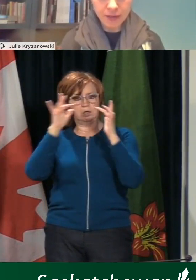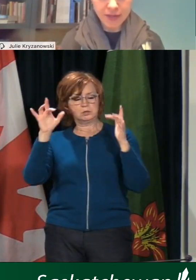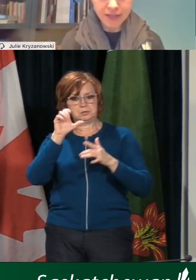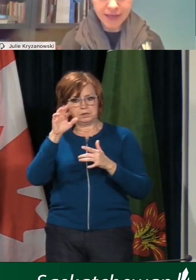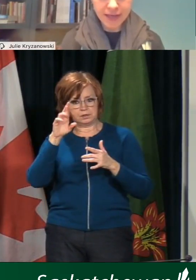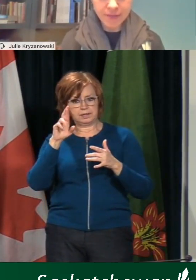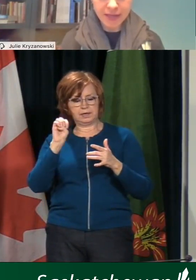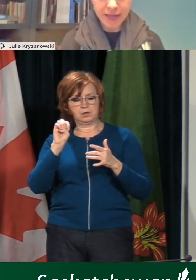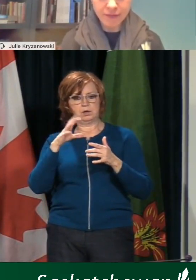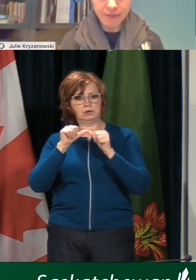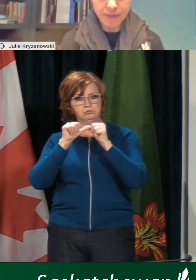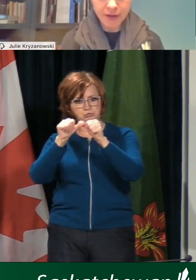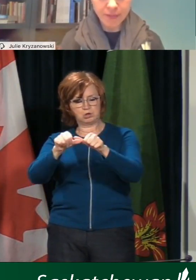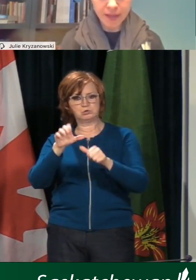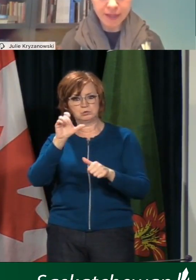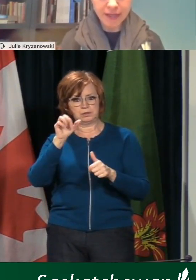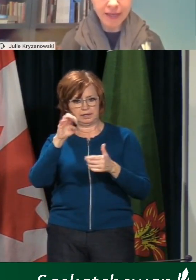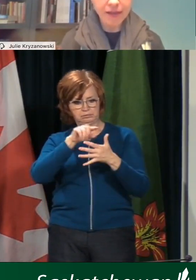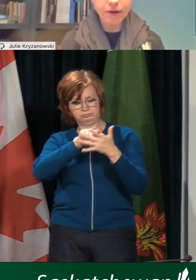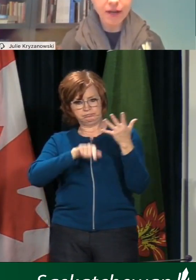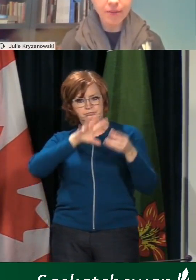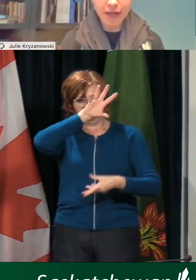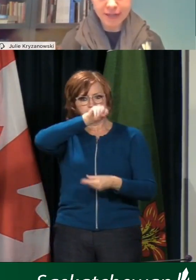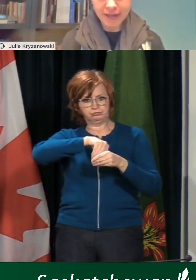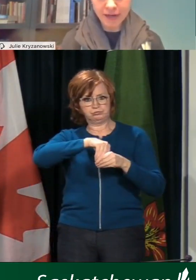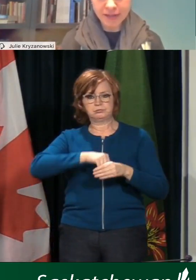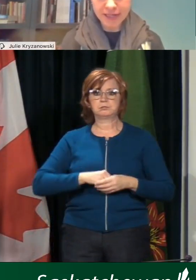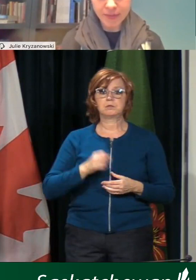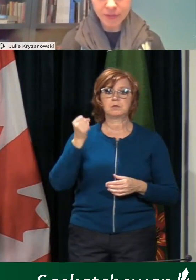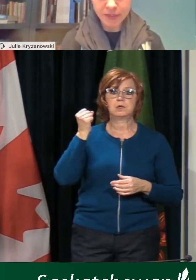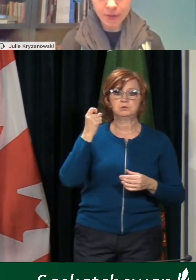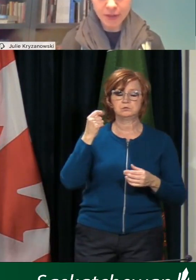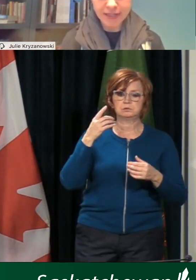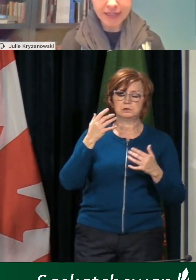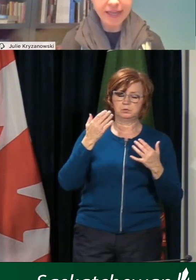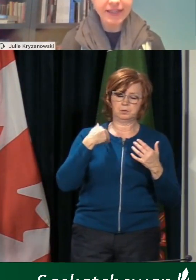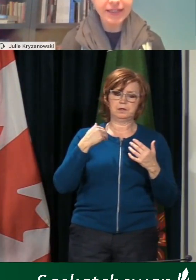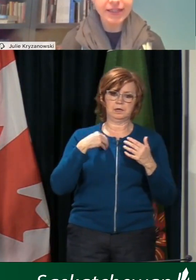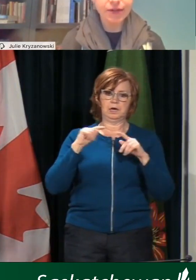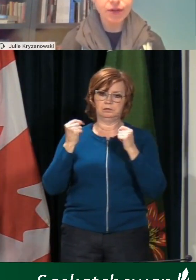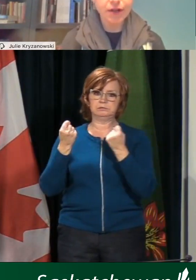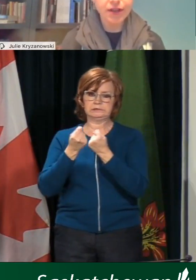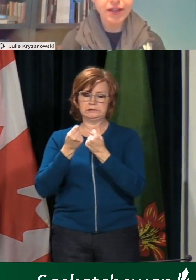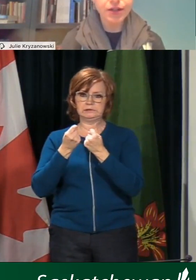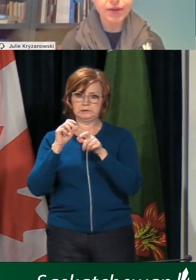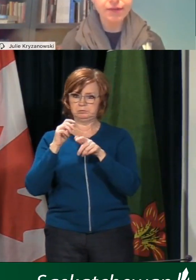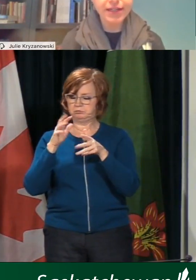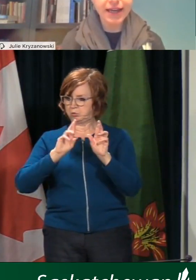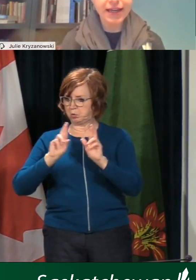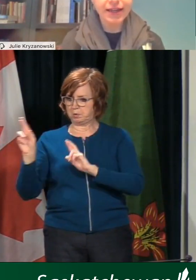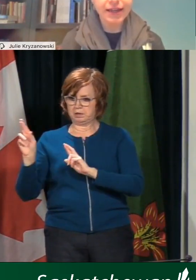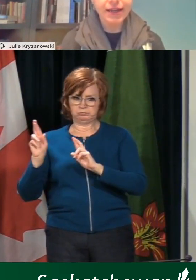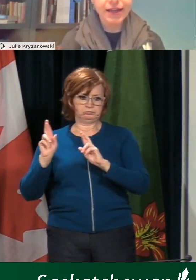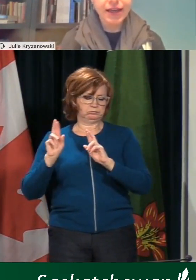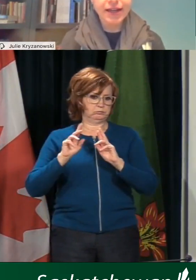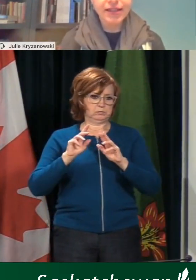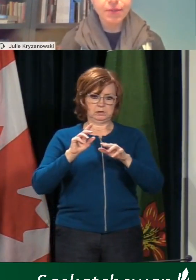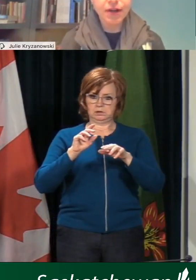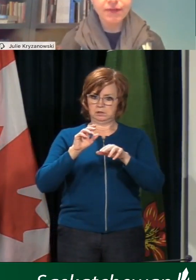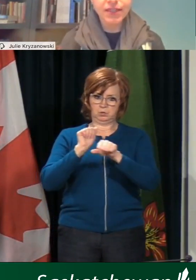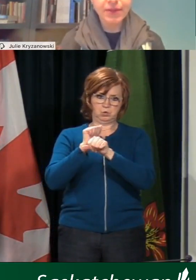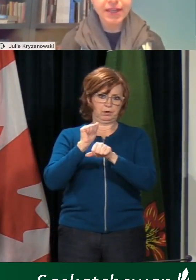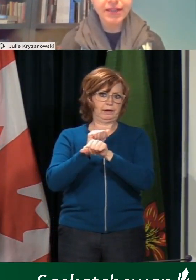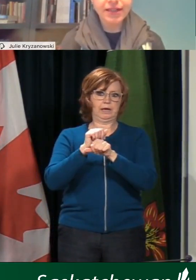real time, we have our public health and primary care teams responding to cases through the work they do every day. And as the